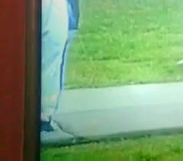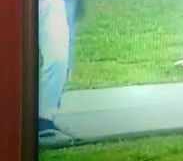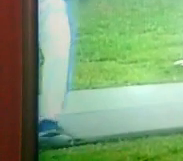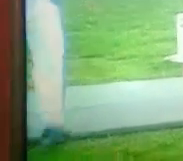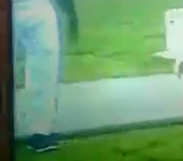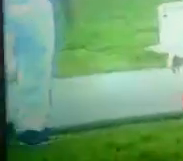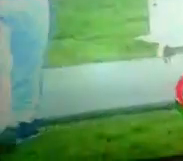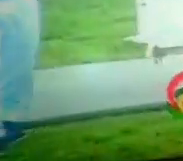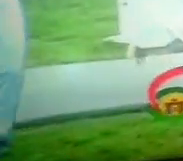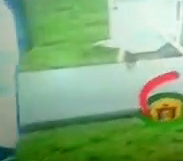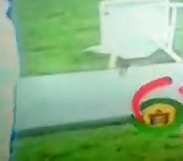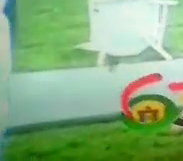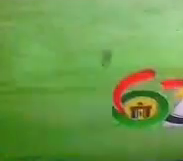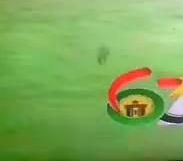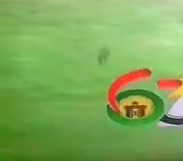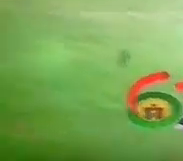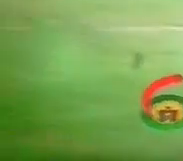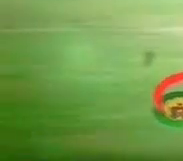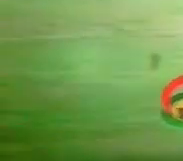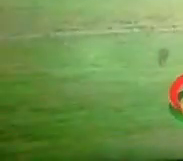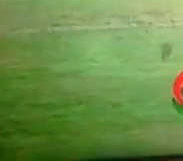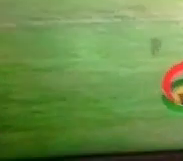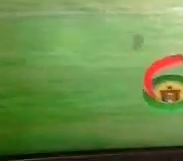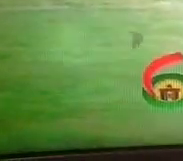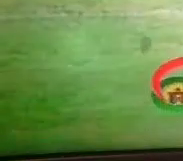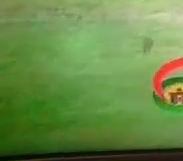Bend back legs and hamstring in pairs.